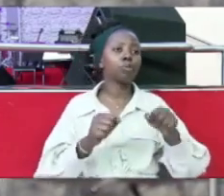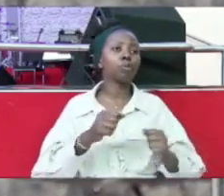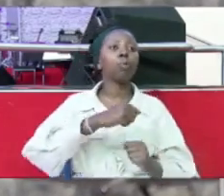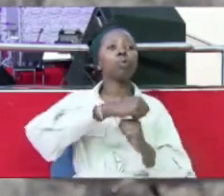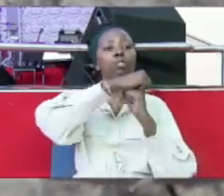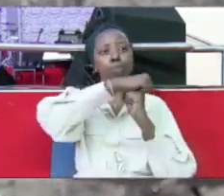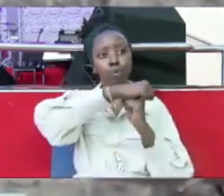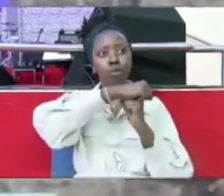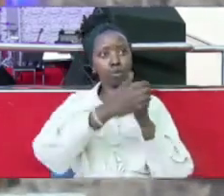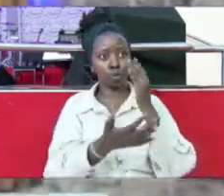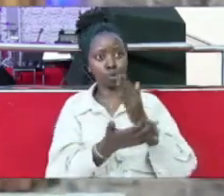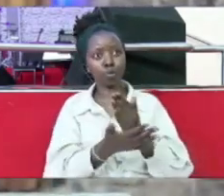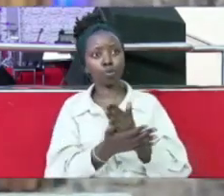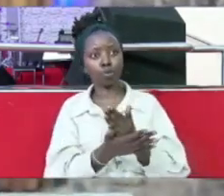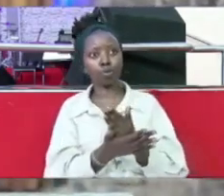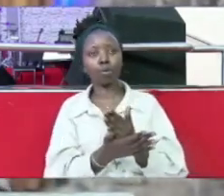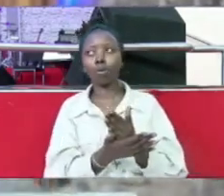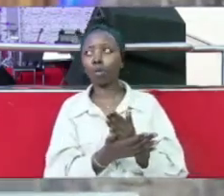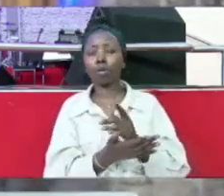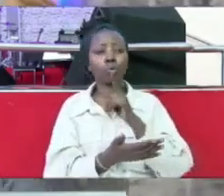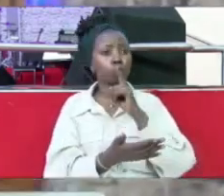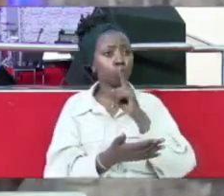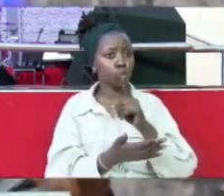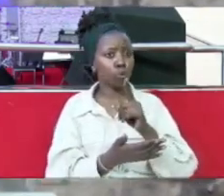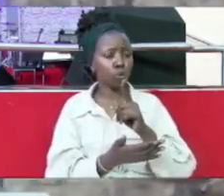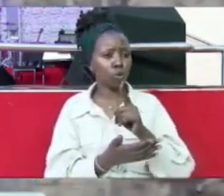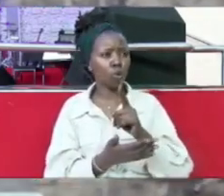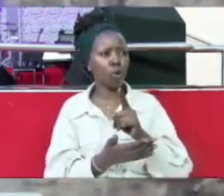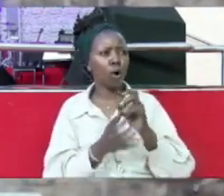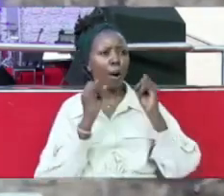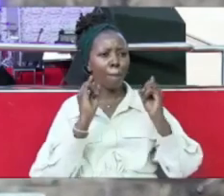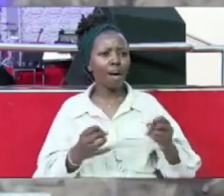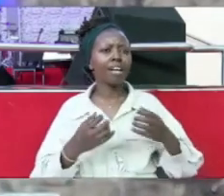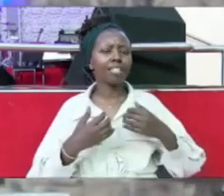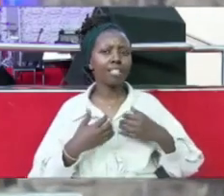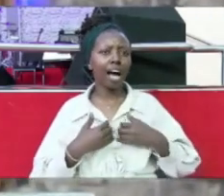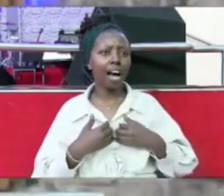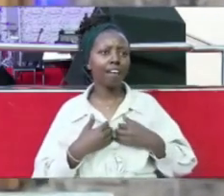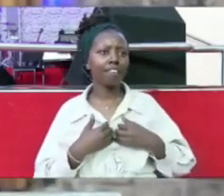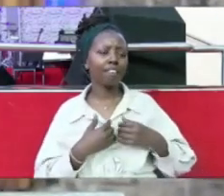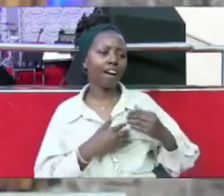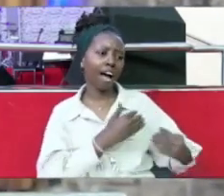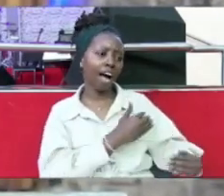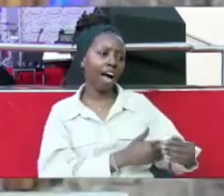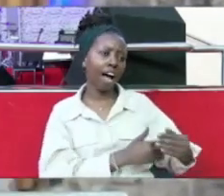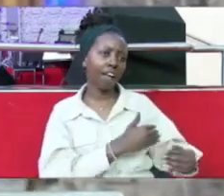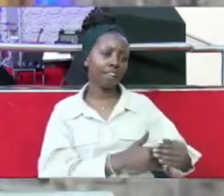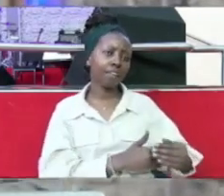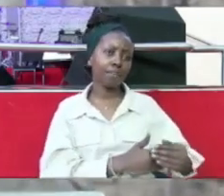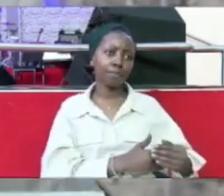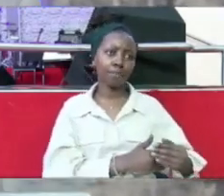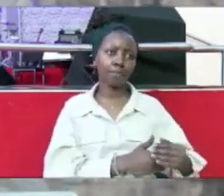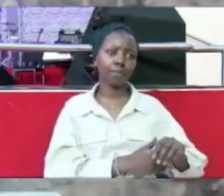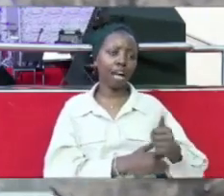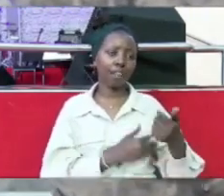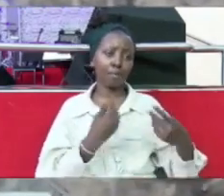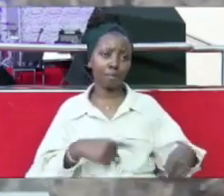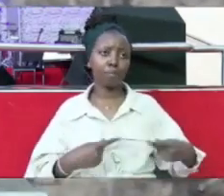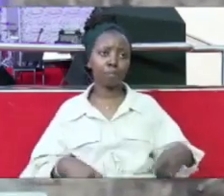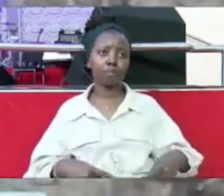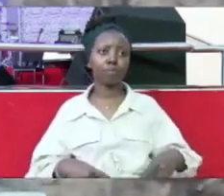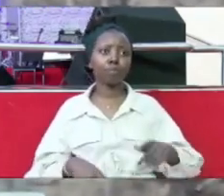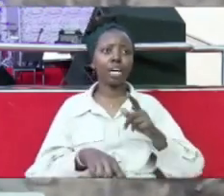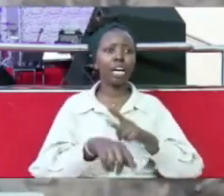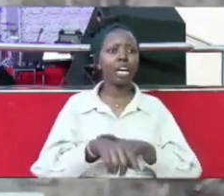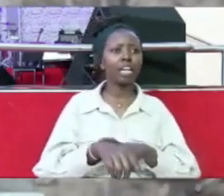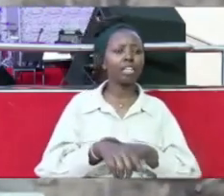up. Mwenzake ataweza kumuinua. So we need each other. Kwa hivyo tunahitaji mtu na mwingine. And when we